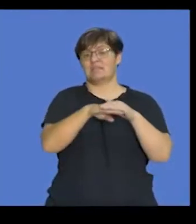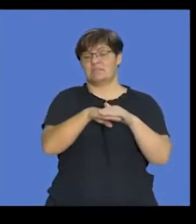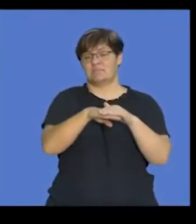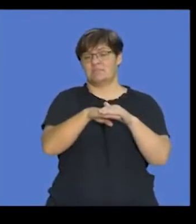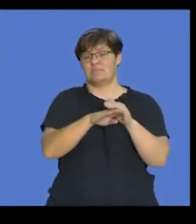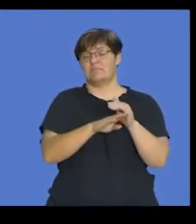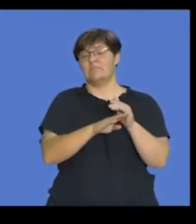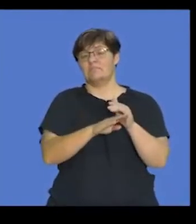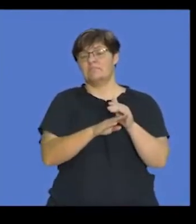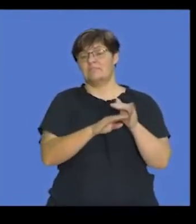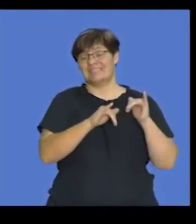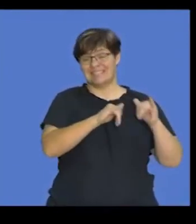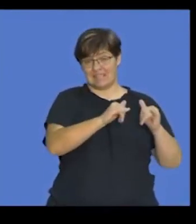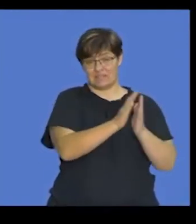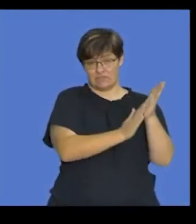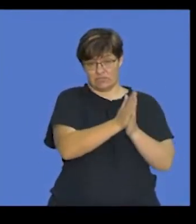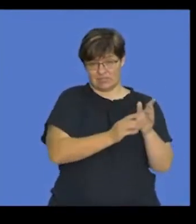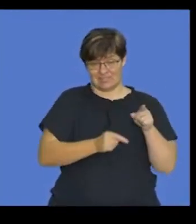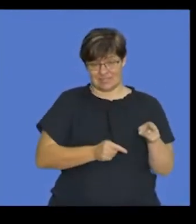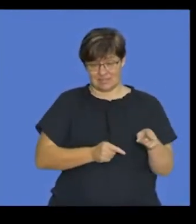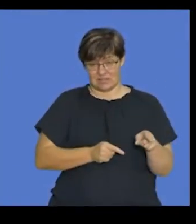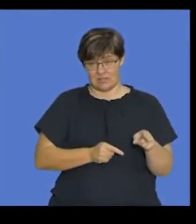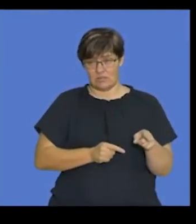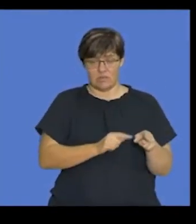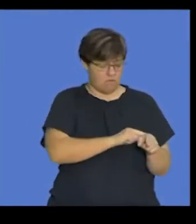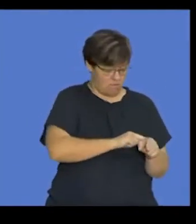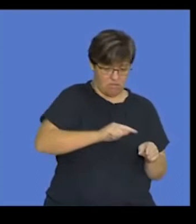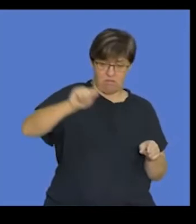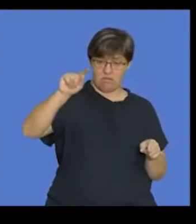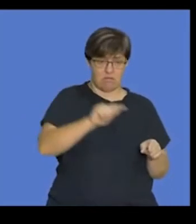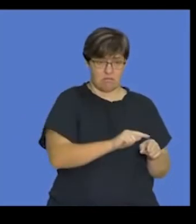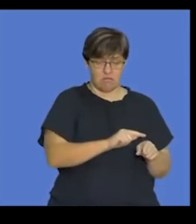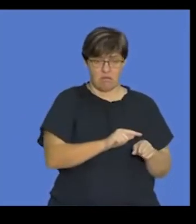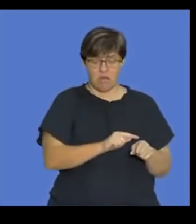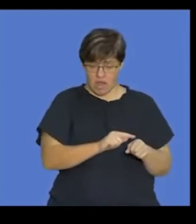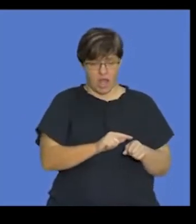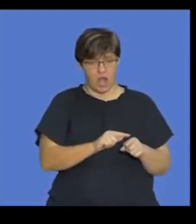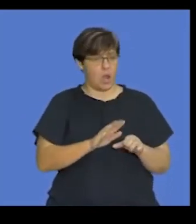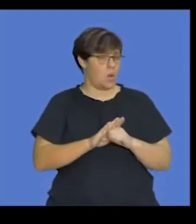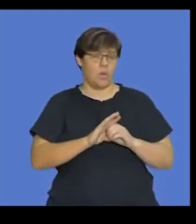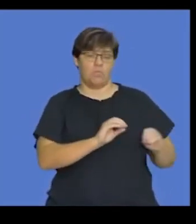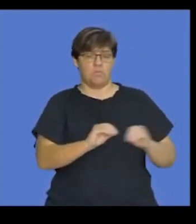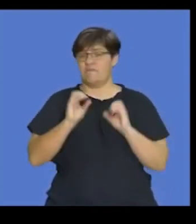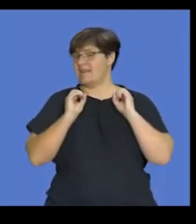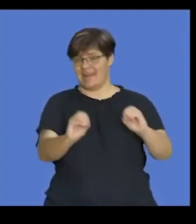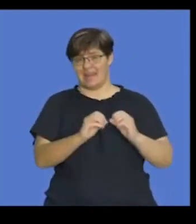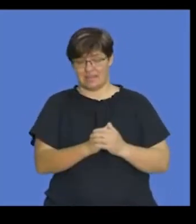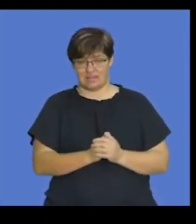here, this whole section here, the object's at rest. It's not moving. Then we get to this